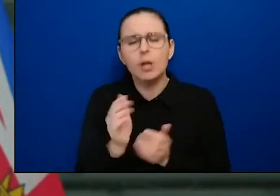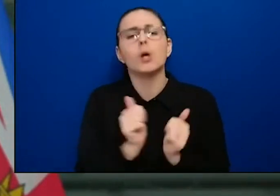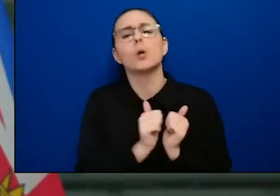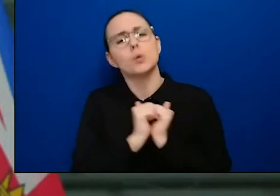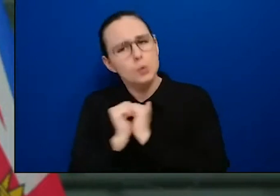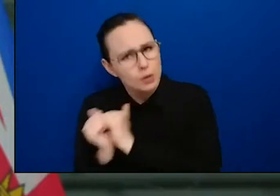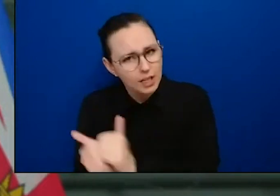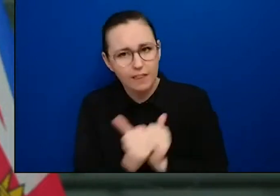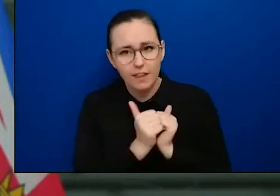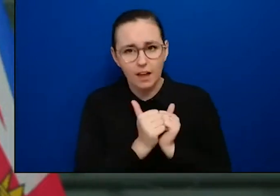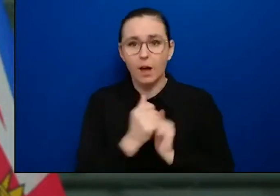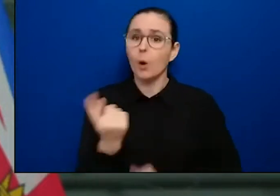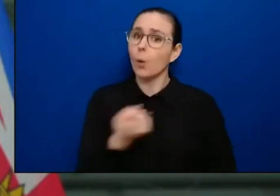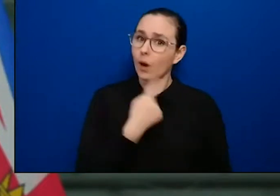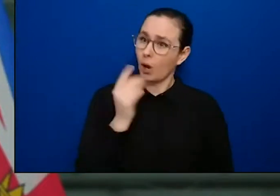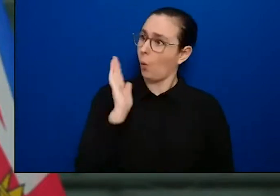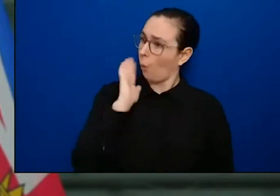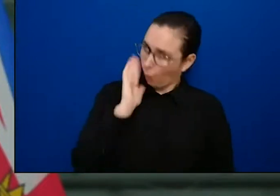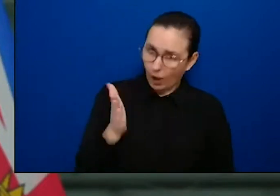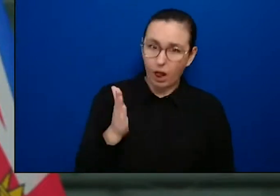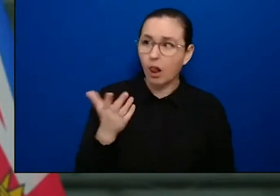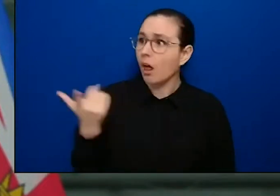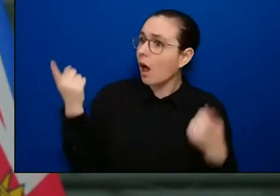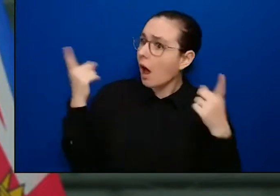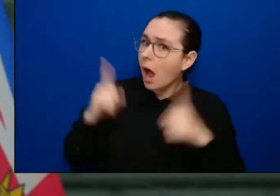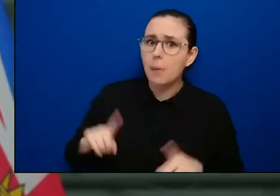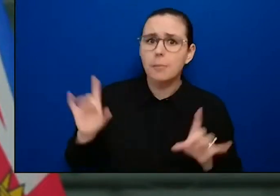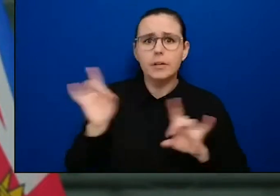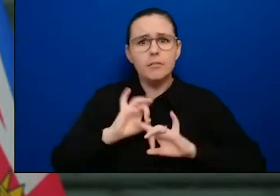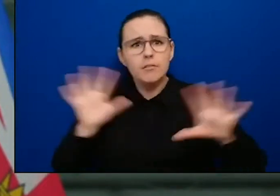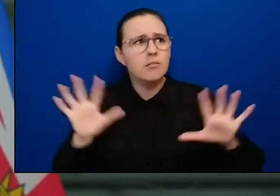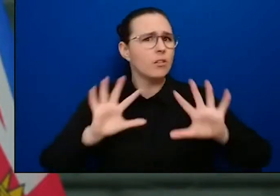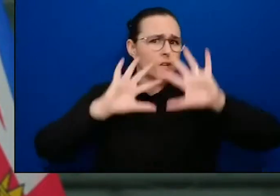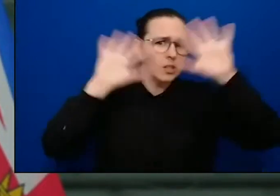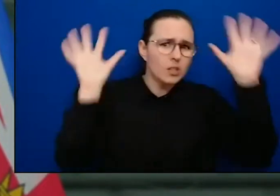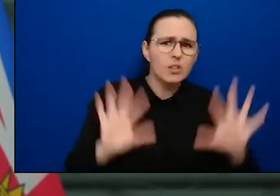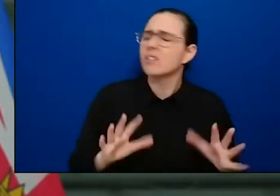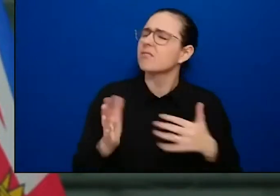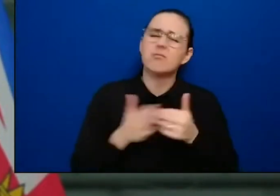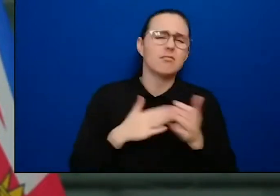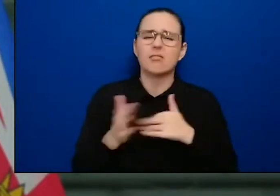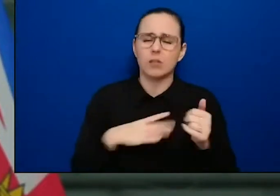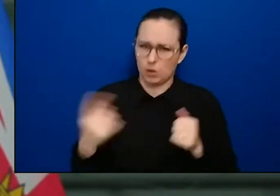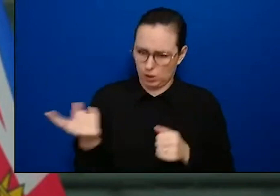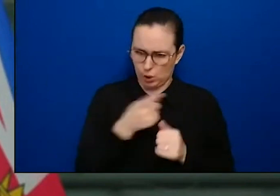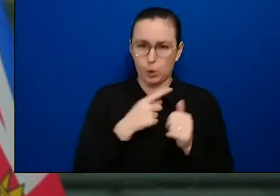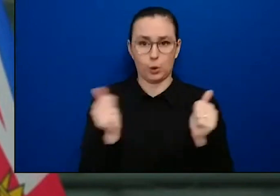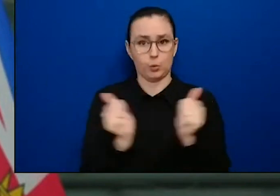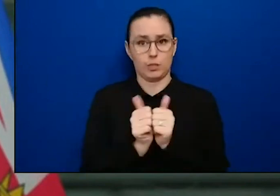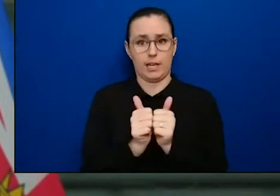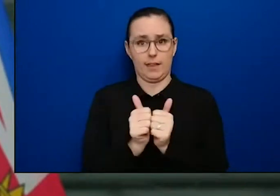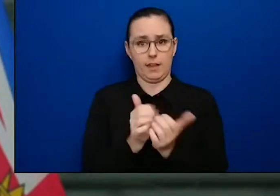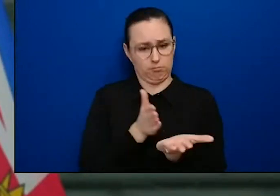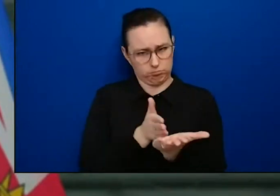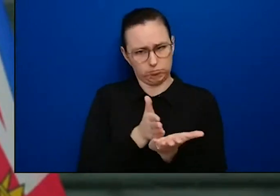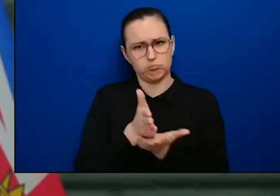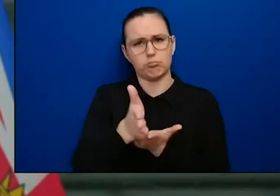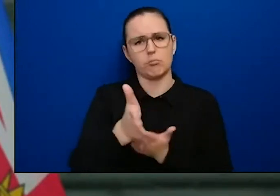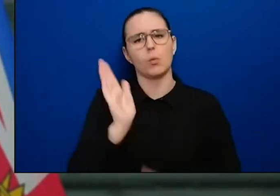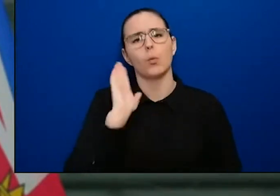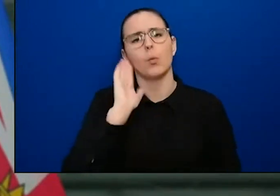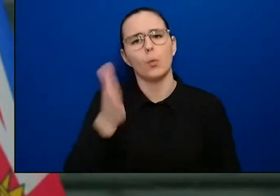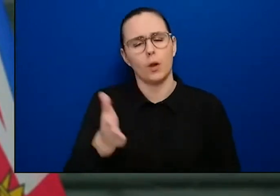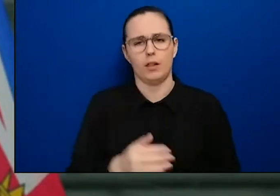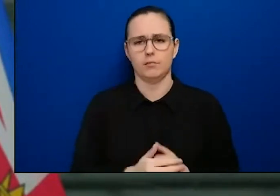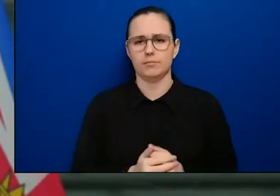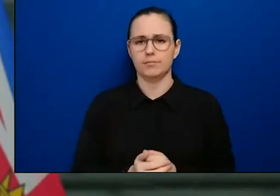together. And we need to do that by continuing to have that compassion and kindness for each other and doing all of the things